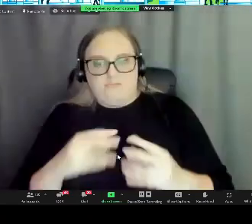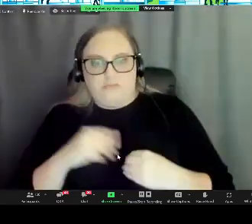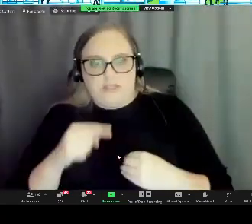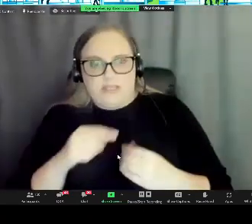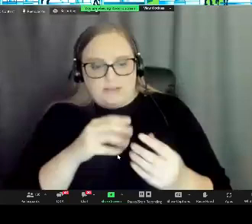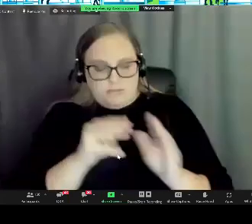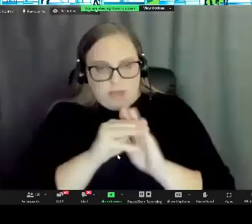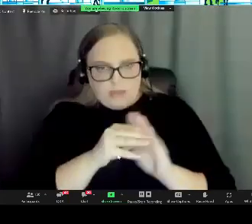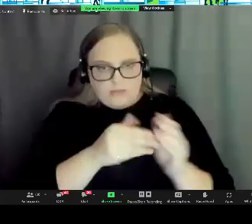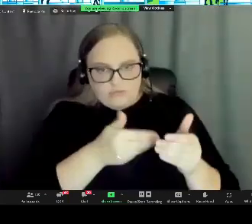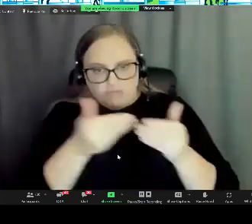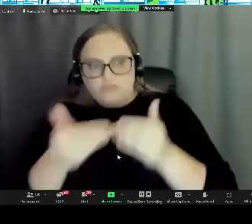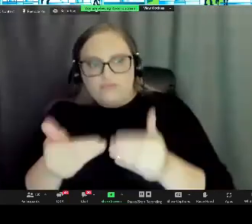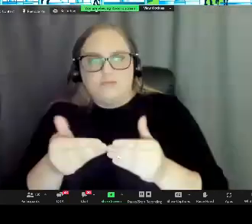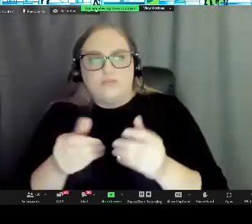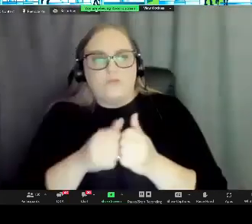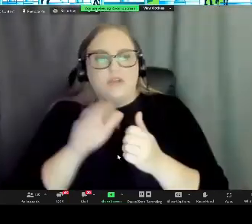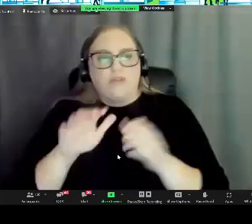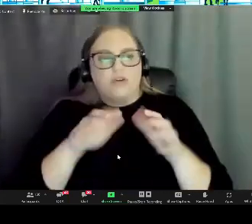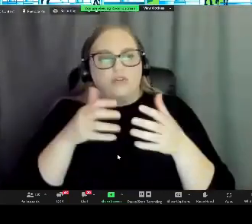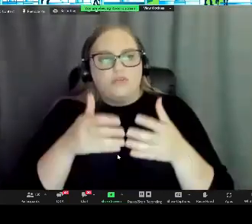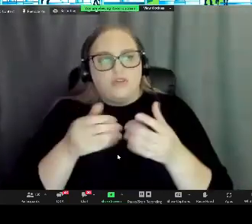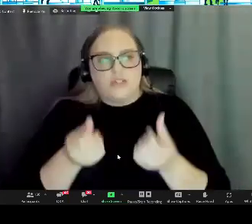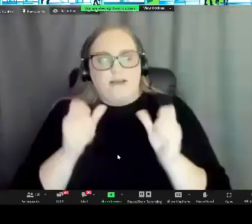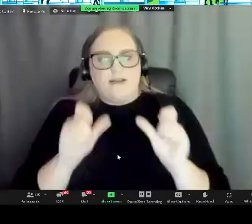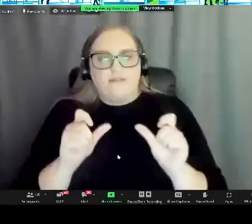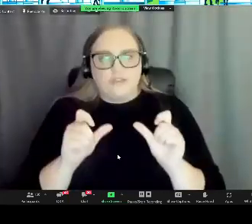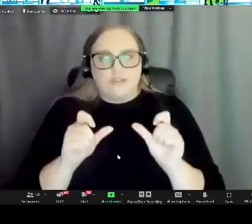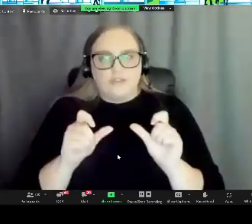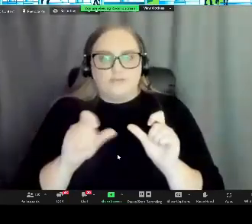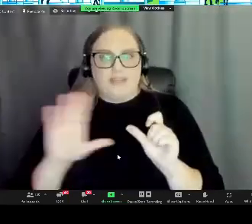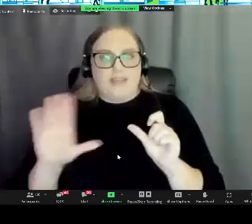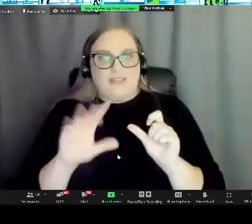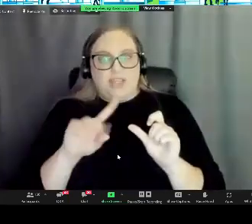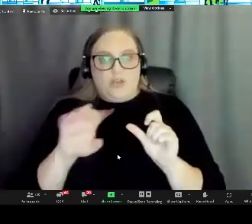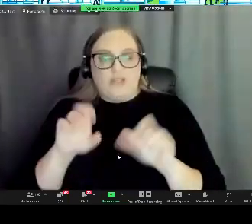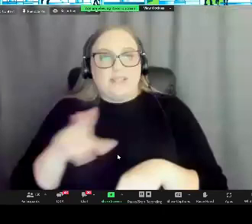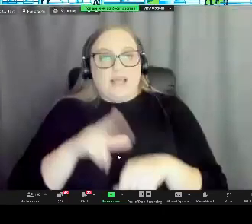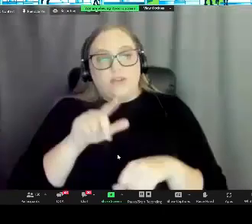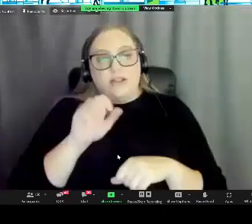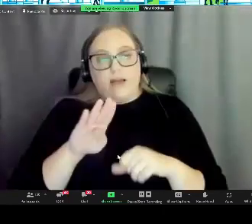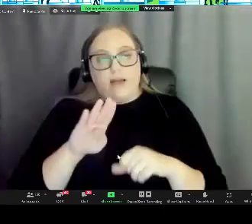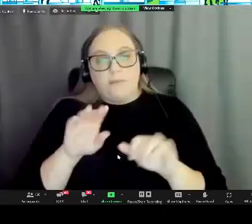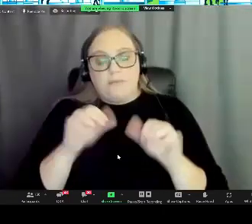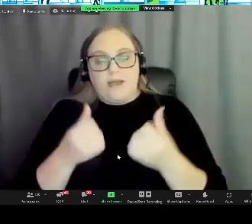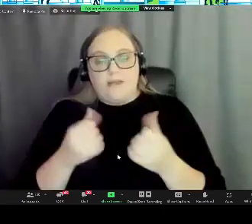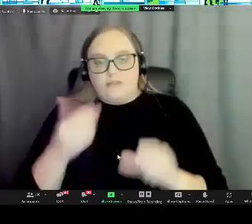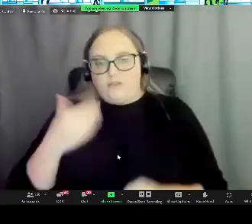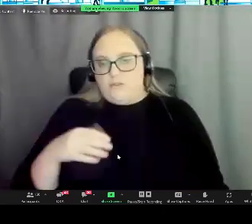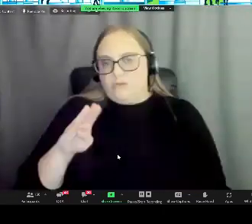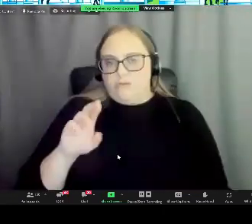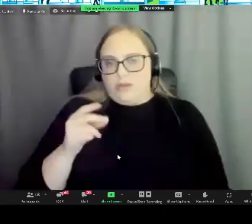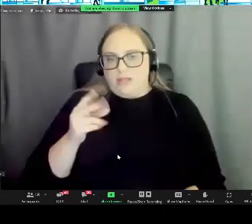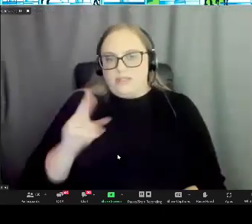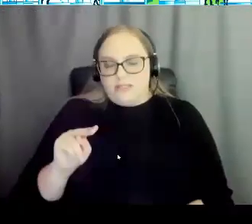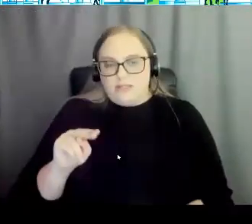with your consortia efforts in parallel with DOE and their national laboratory efforts. Sure, yeah, Brandon Costello-Kuhn with Rensselaer Polytechnic